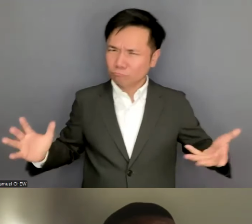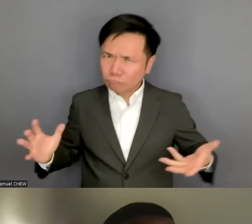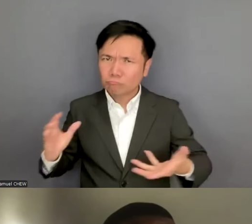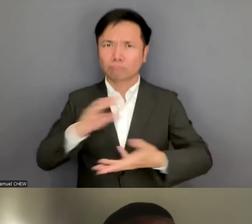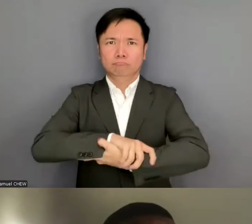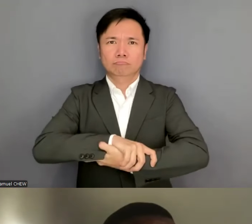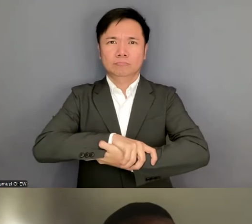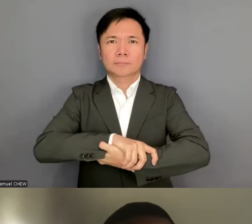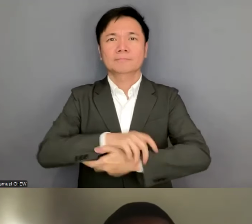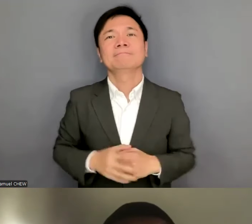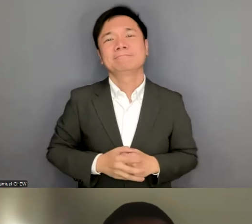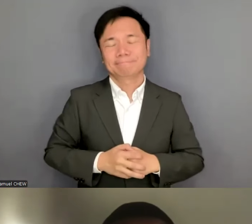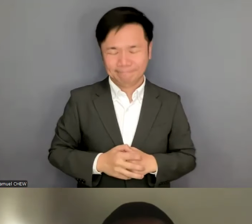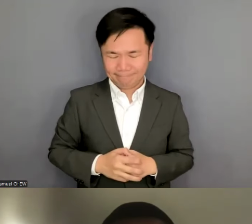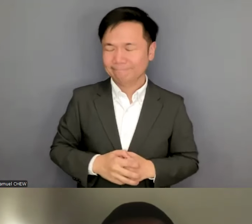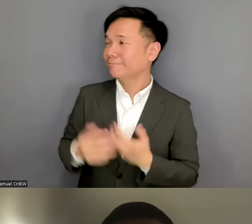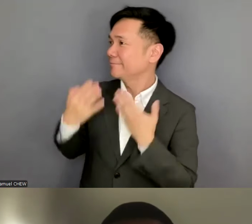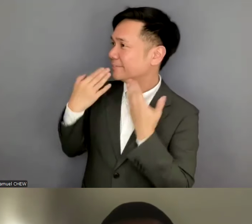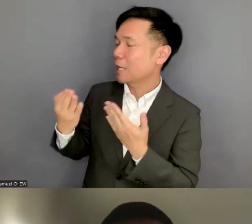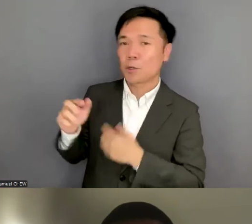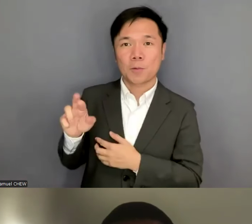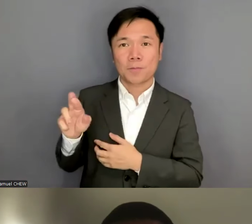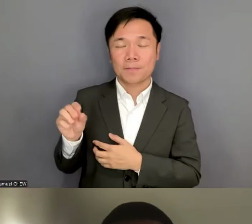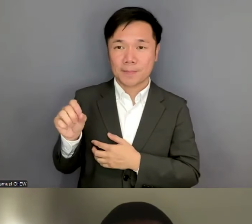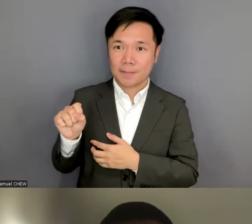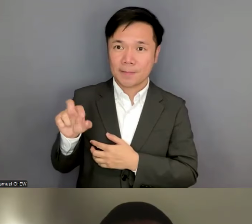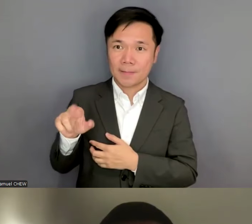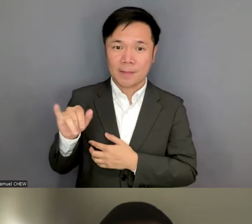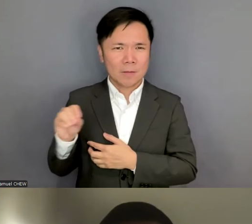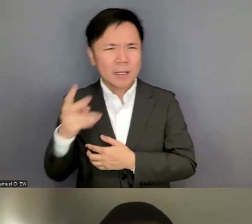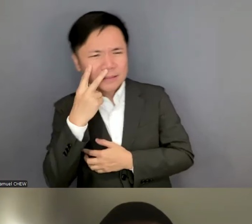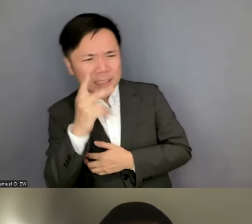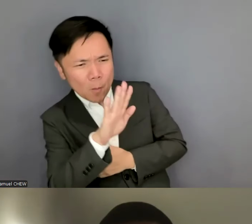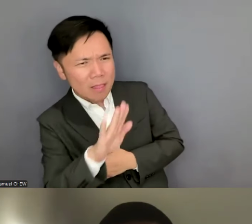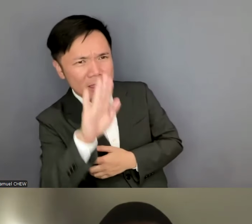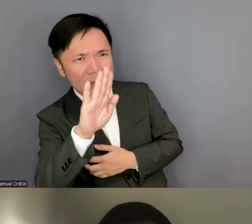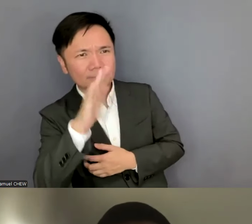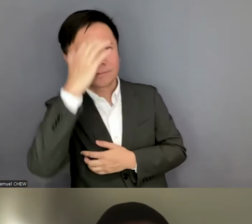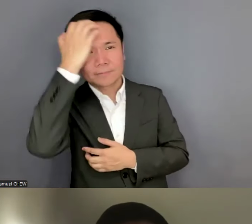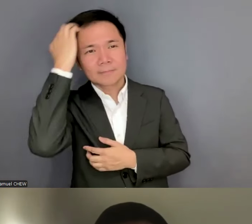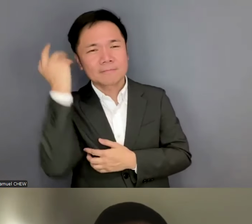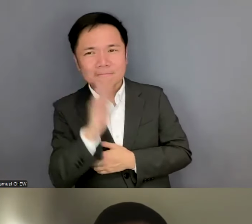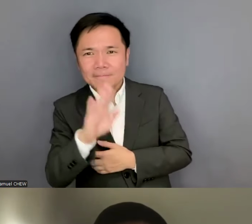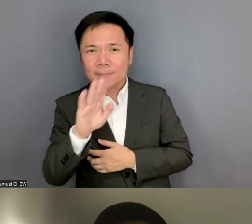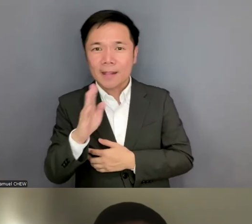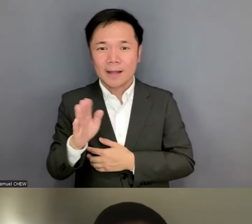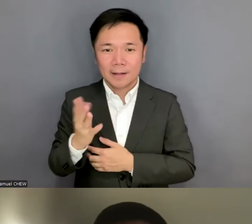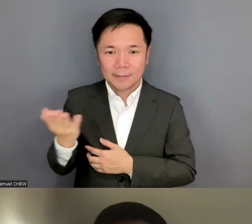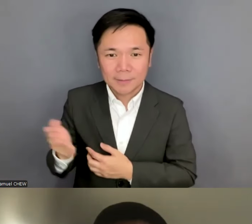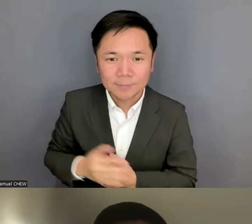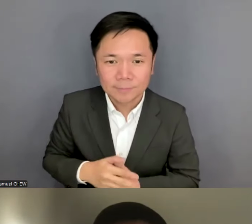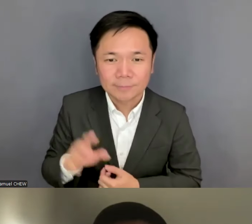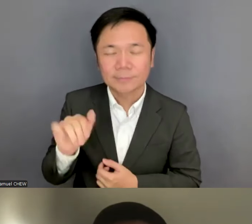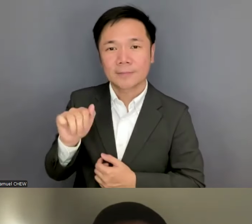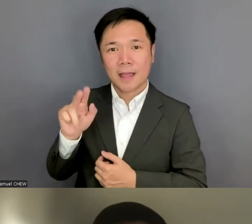Thanks so much, Rosario. I see one hand raised. So, Alinafe, I'll give you the floor